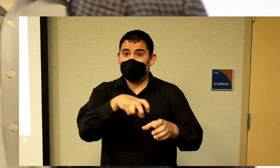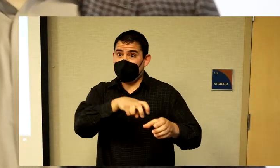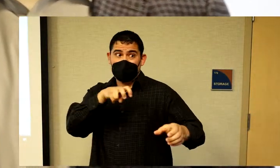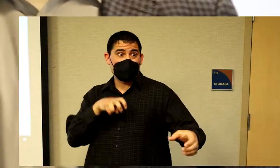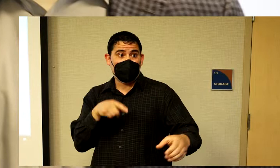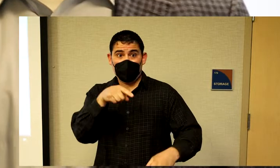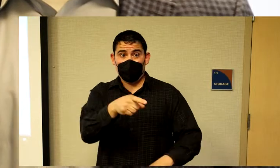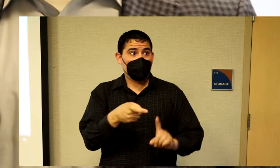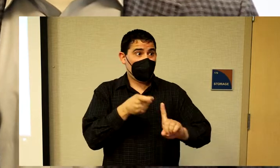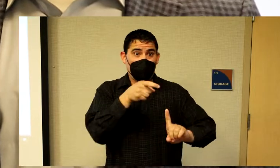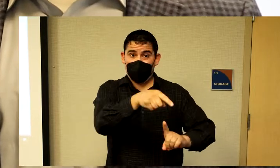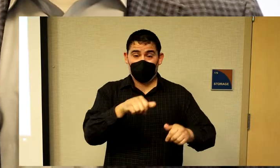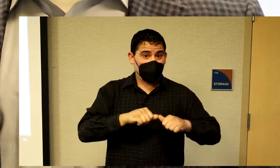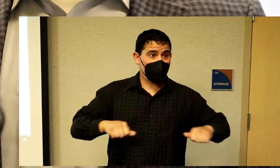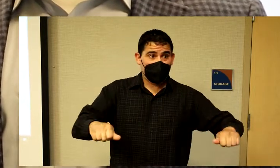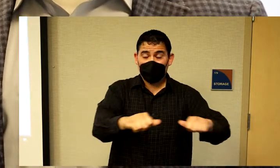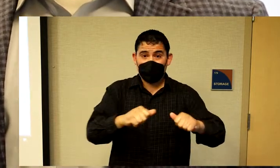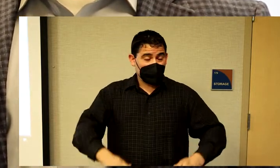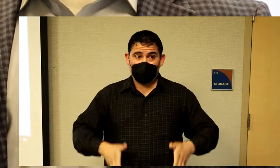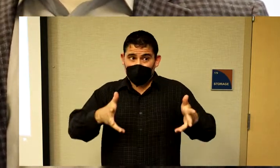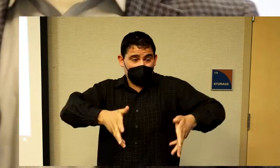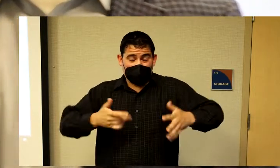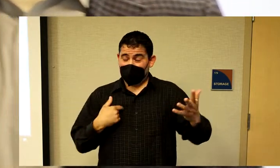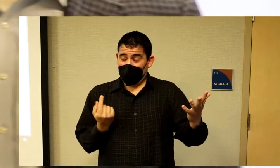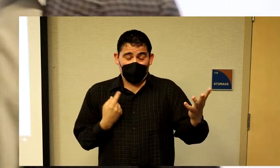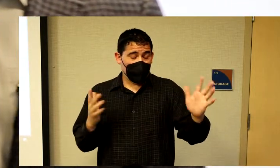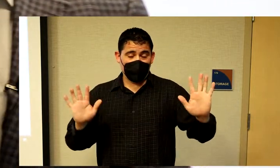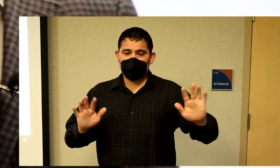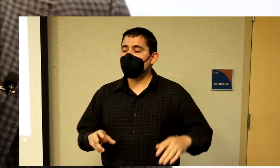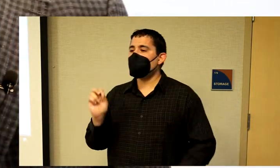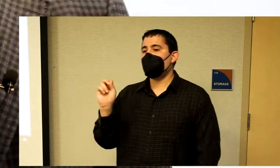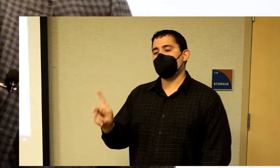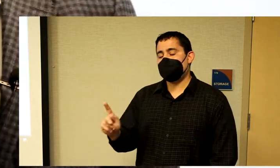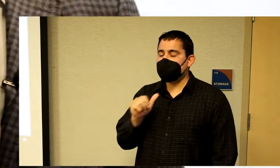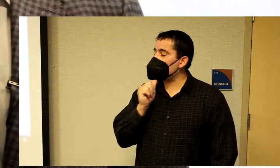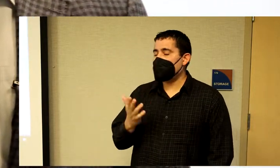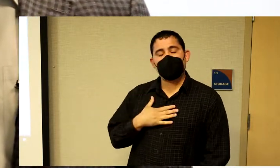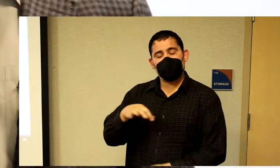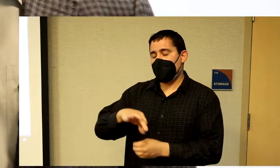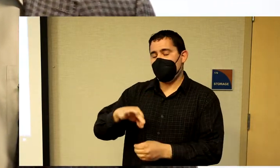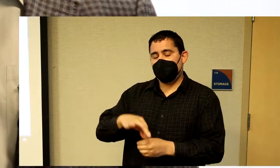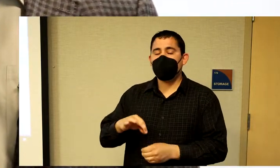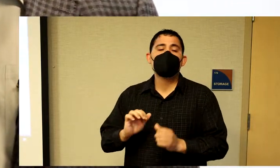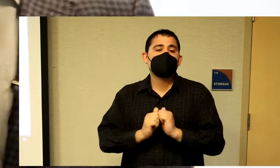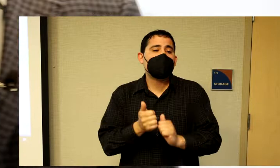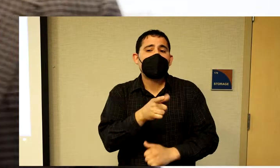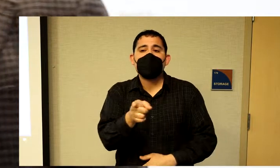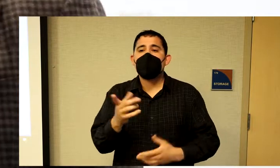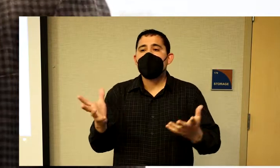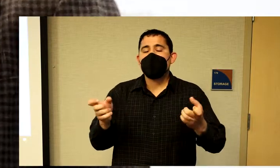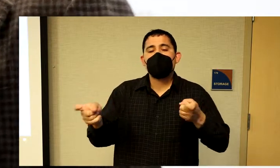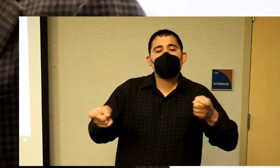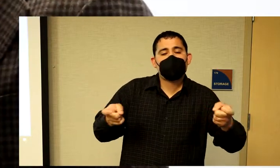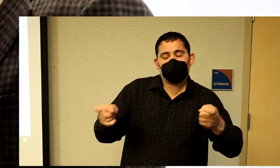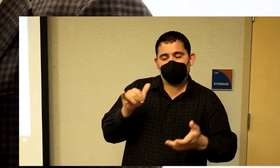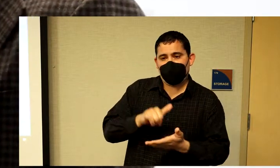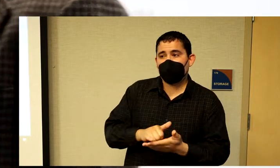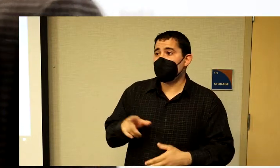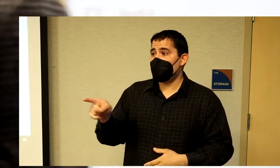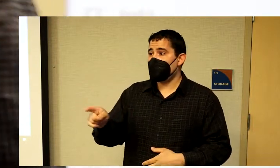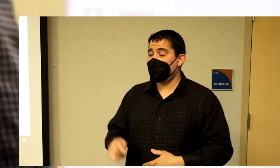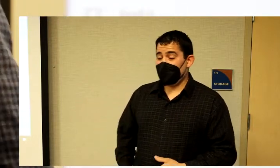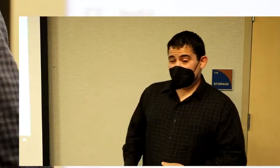alone. And you know, I would say, well, please help my folks. So however they want to view that. It's less of an impact on a board